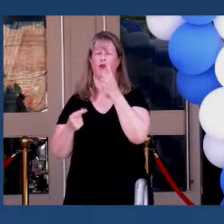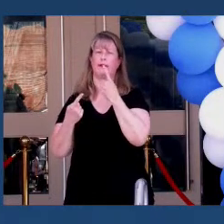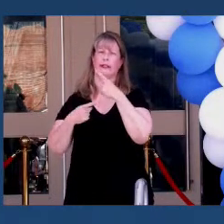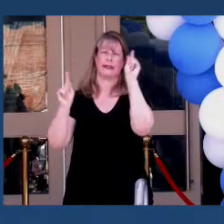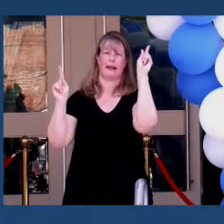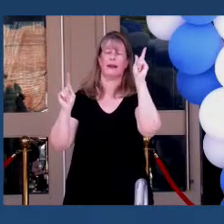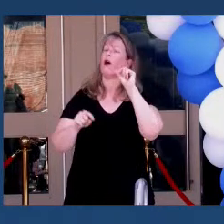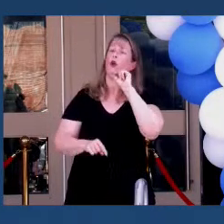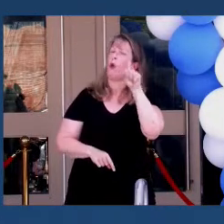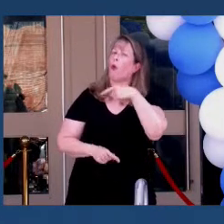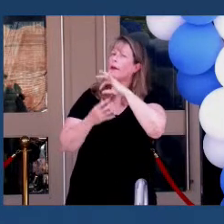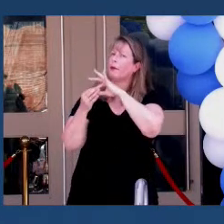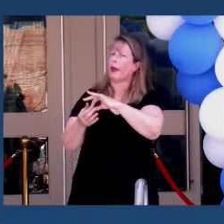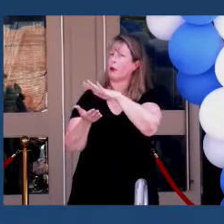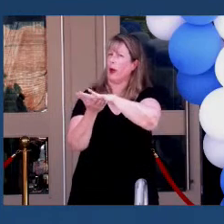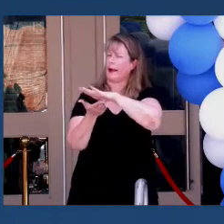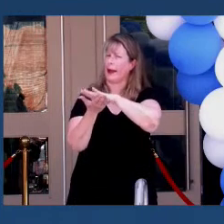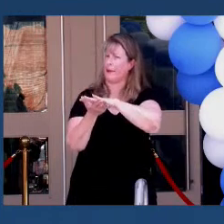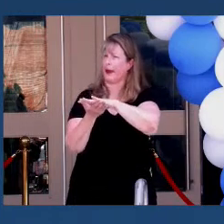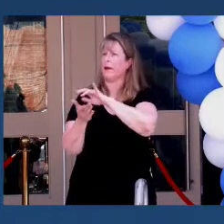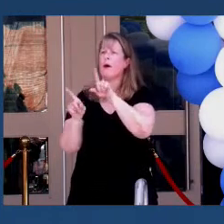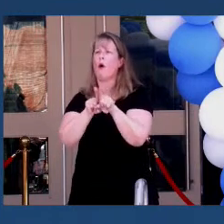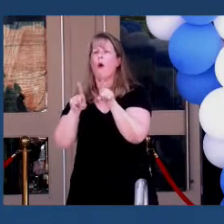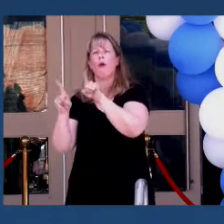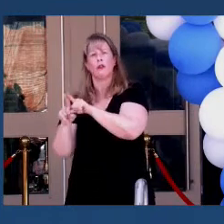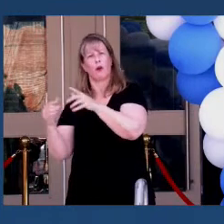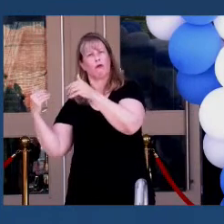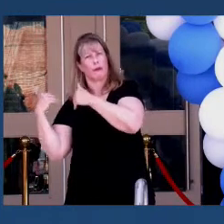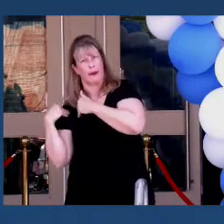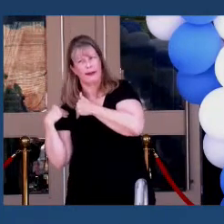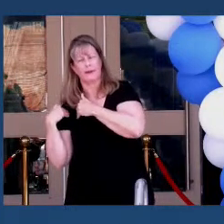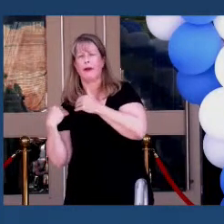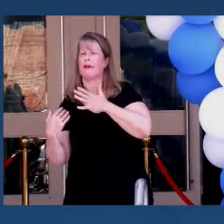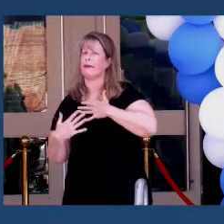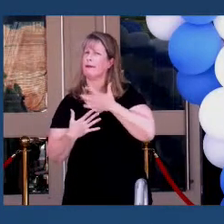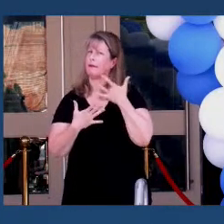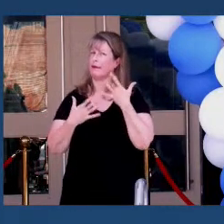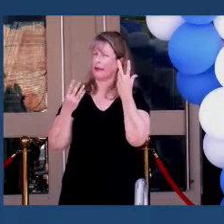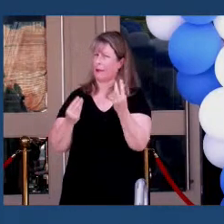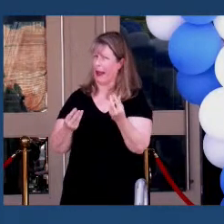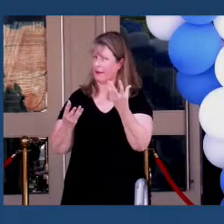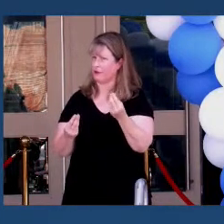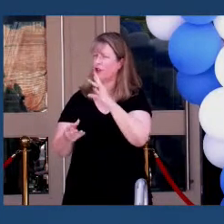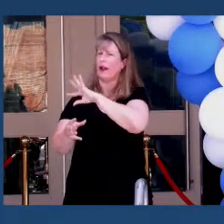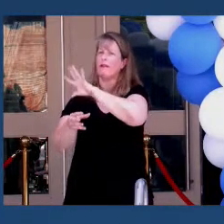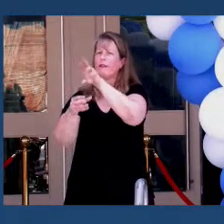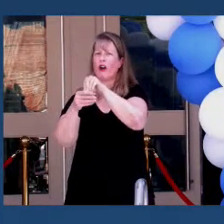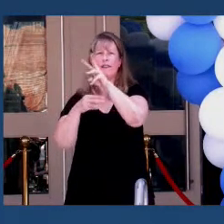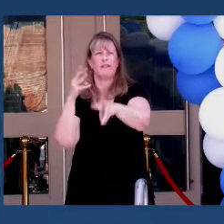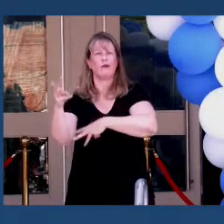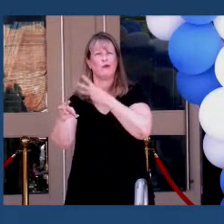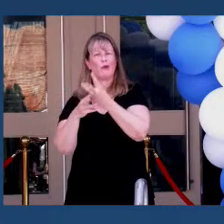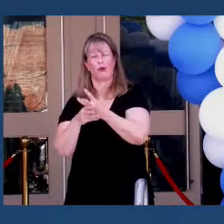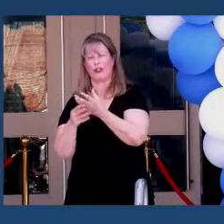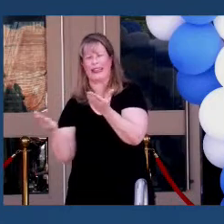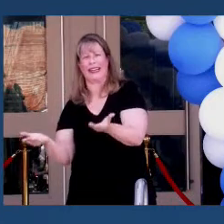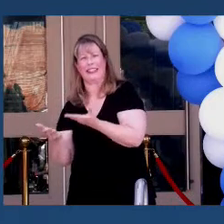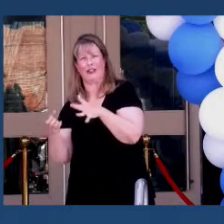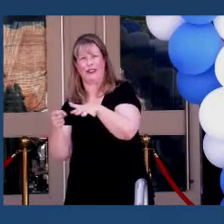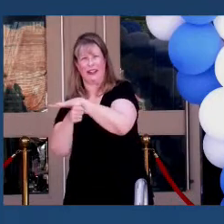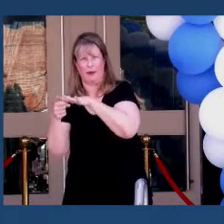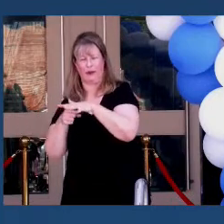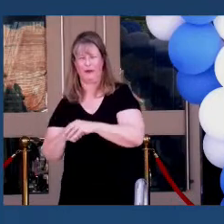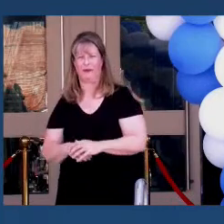just academically, but to be responsible and be compassionate and engaged in the neighborhood and here. On